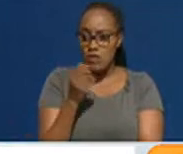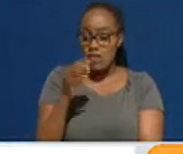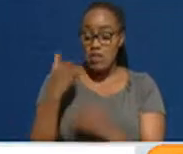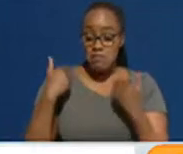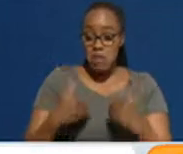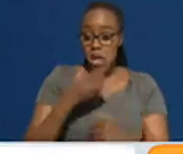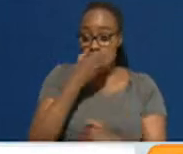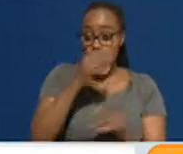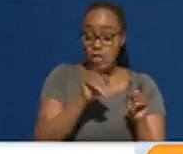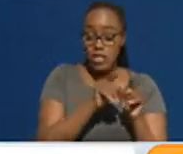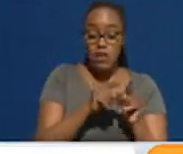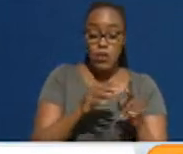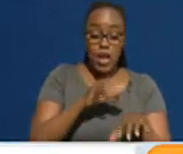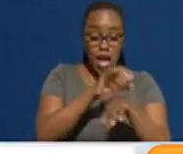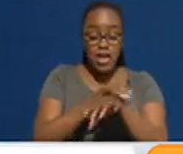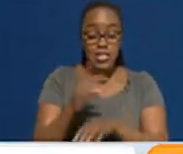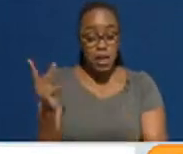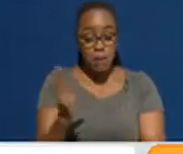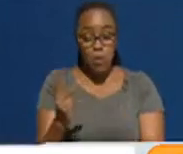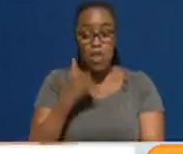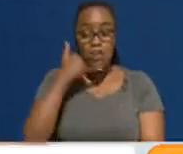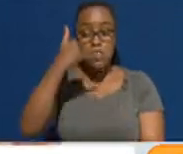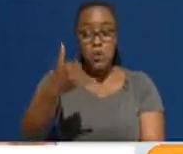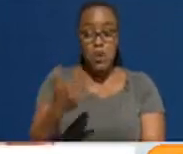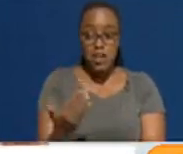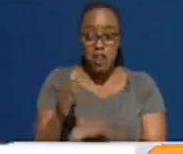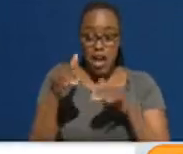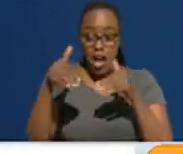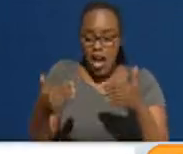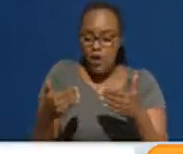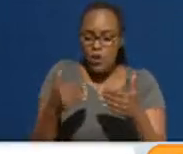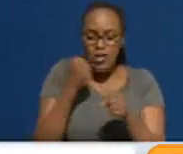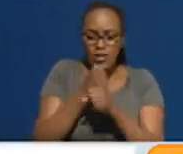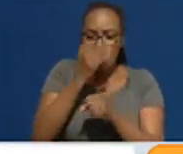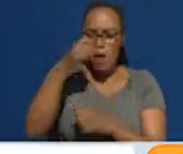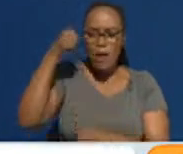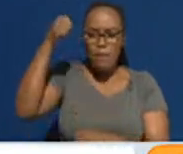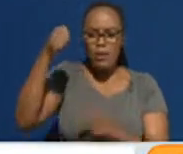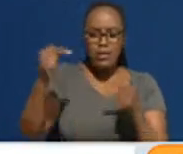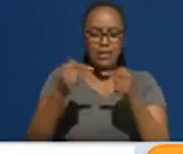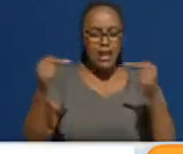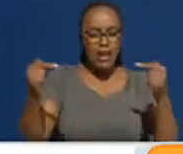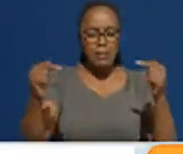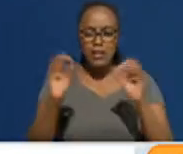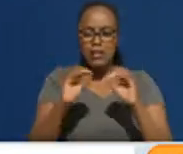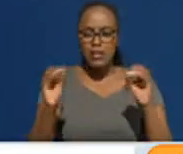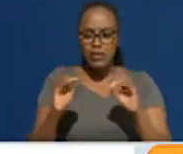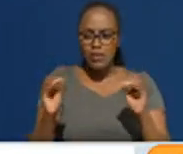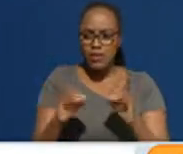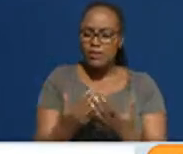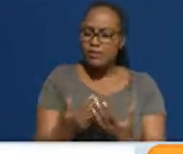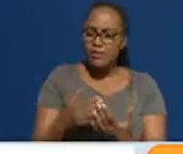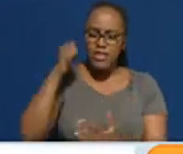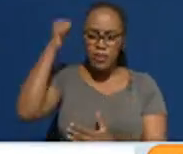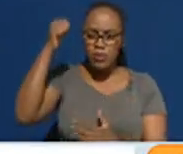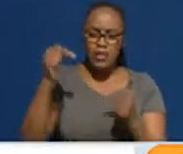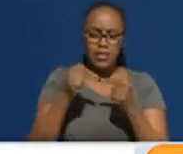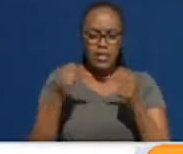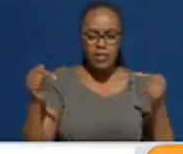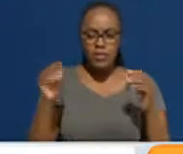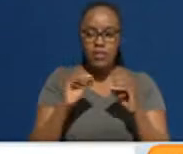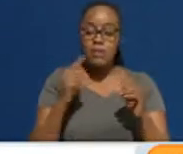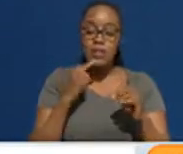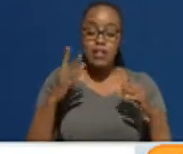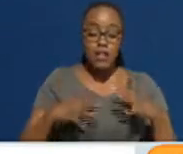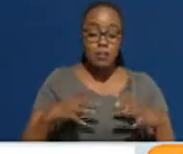William Ruto, I would reach out to them in the way I could, because politics is not an enmity. Siasa siyo wadui. And I kept telling the